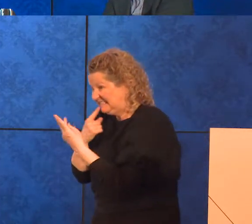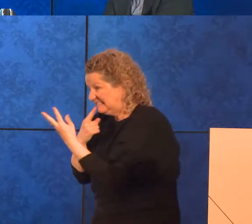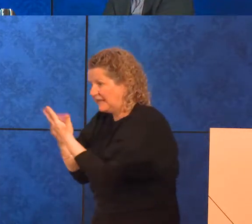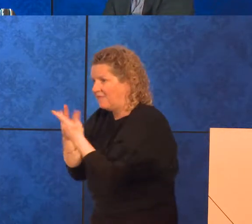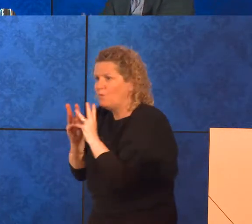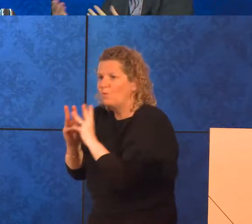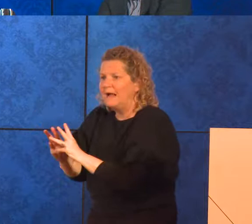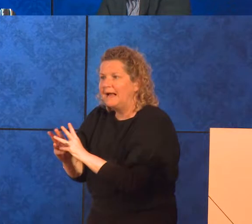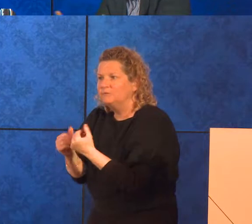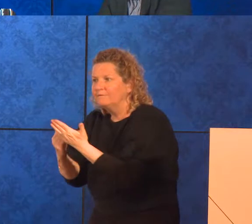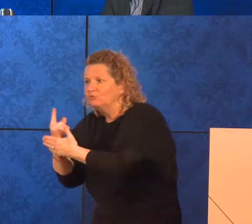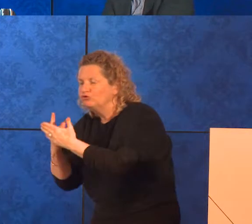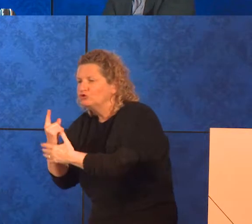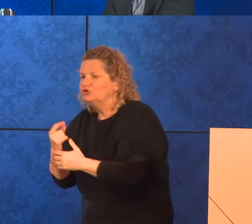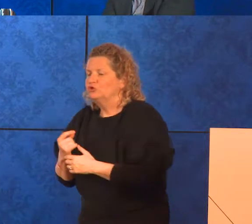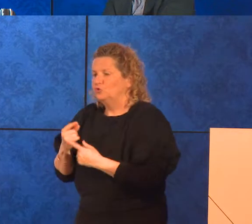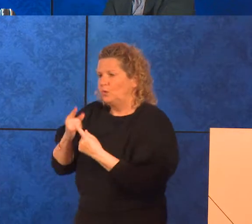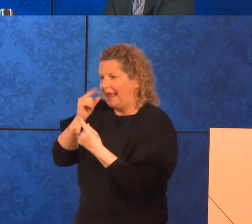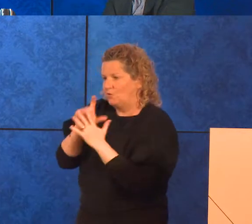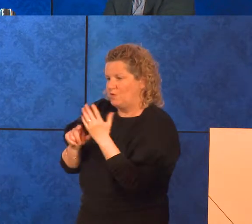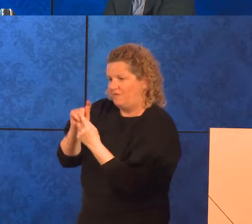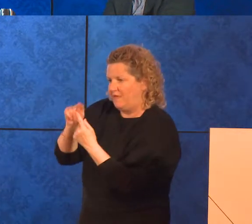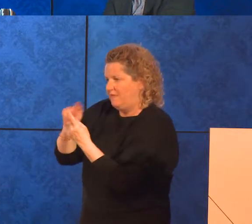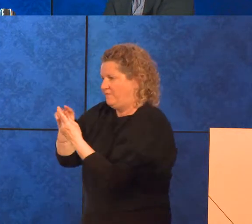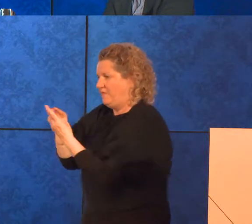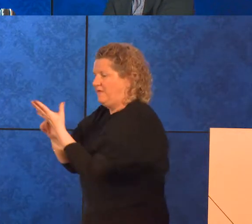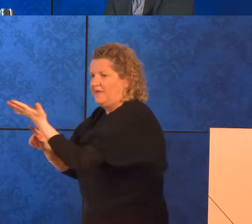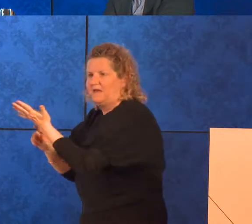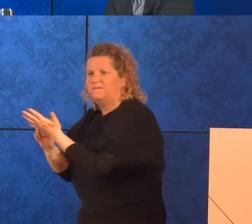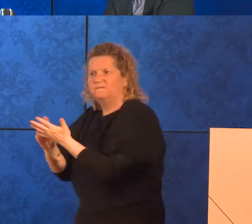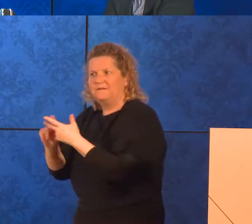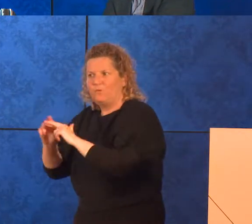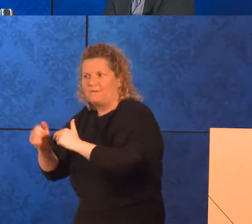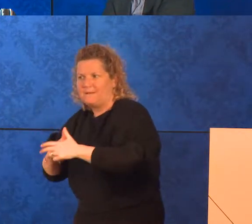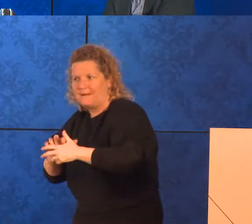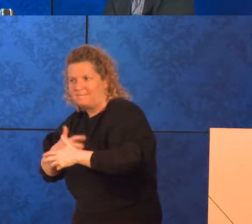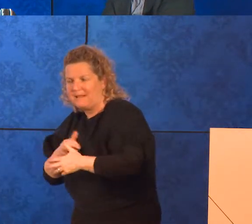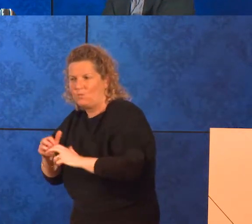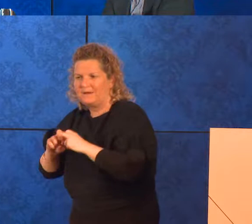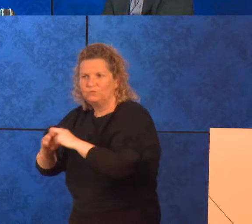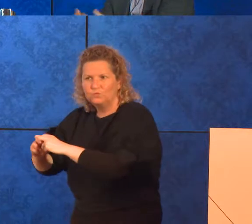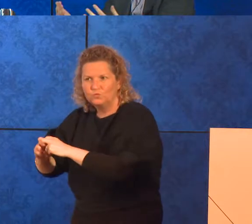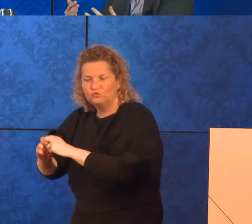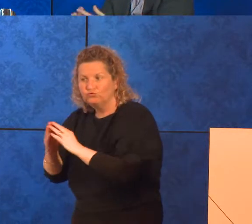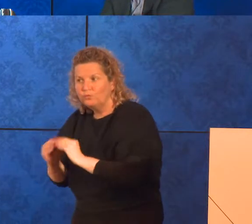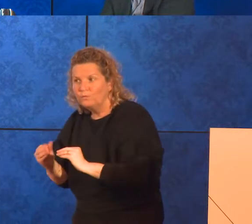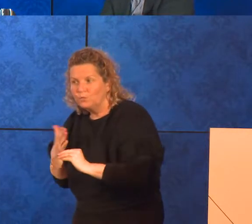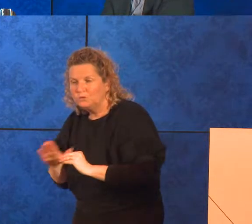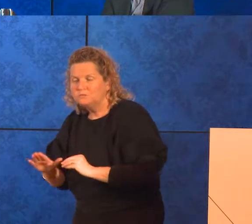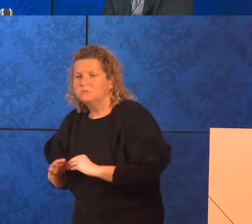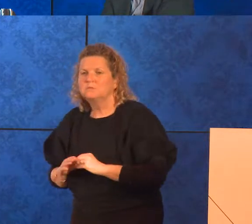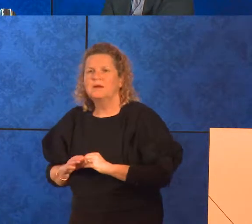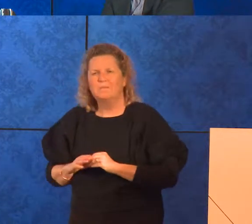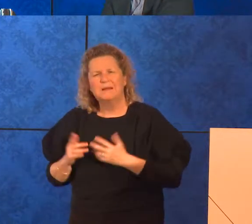stories, advise them about the other options there are to resolve complaints or issues they had. But I think that many